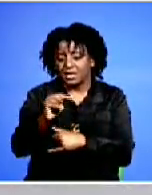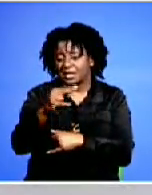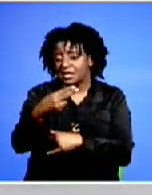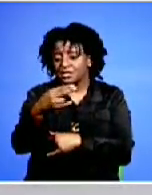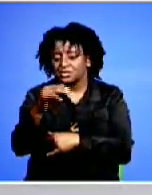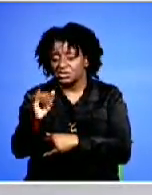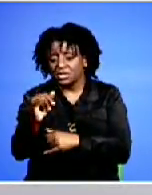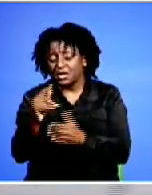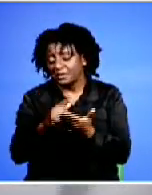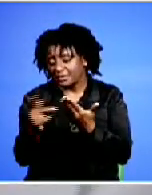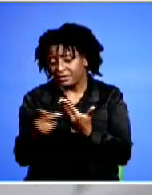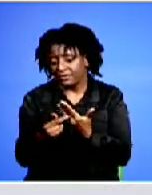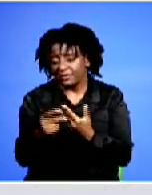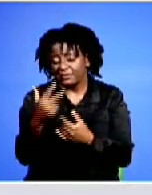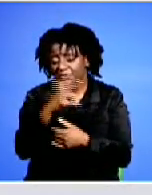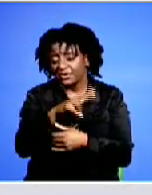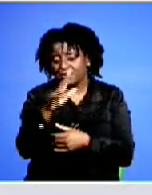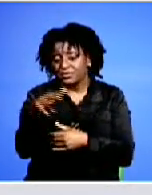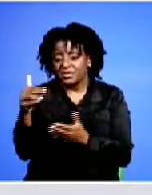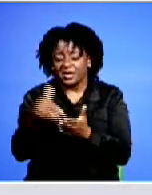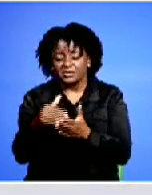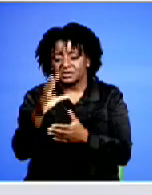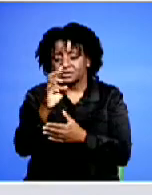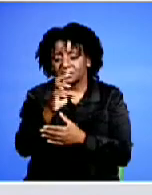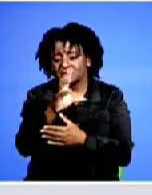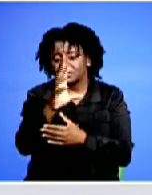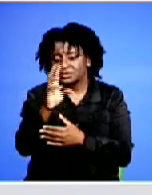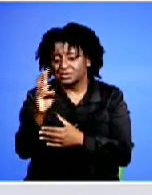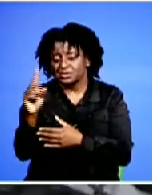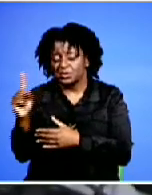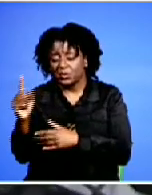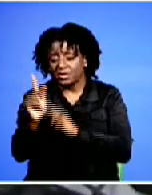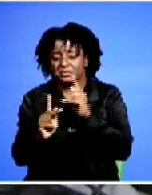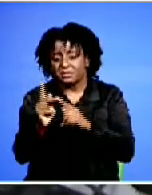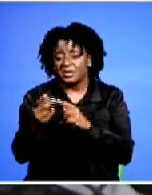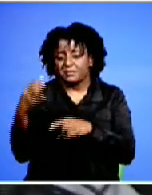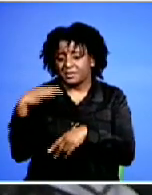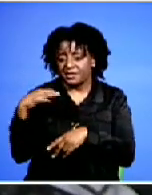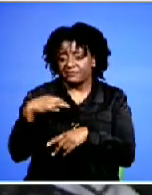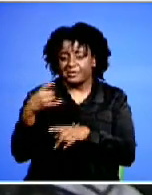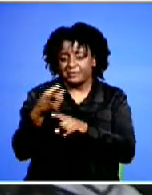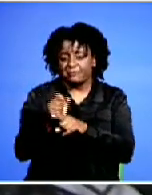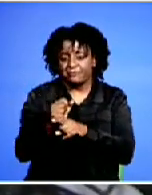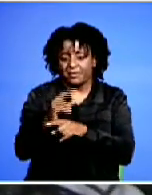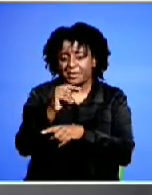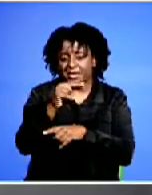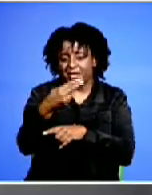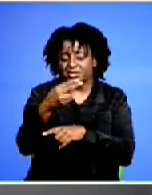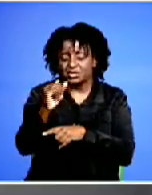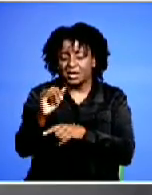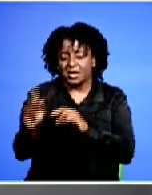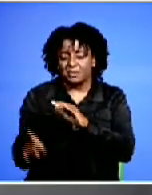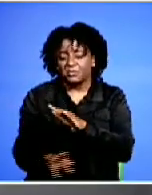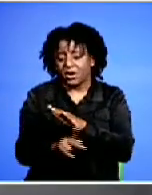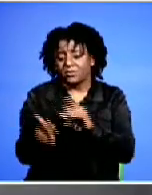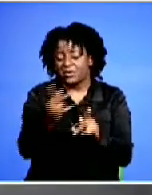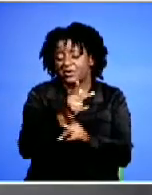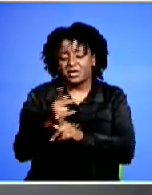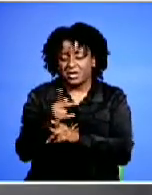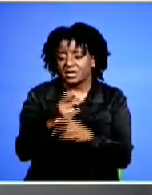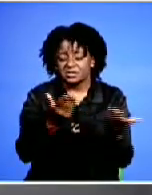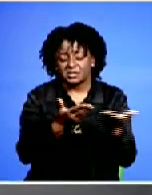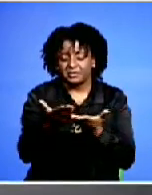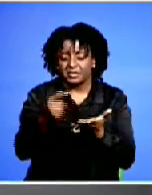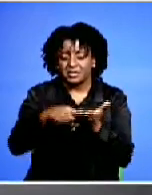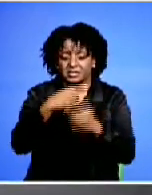are 33,661 people enrolled and benefiting from NHI's primary care services. In this year's budget, government has